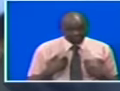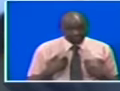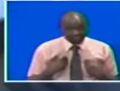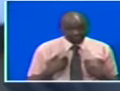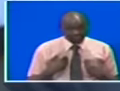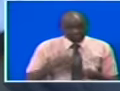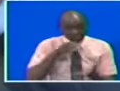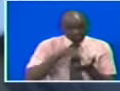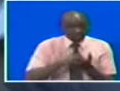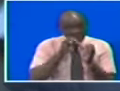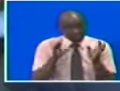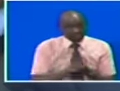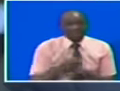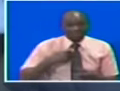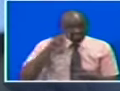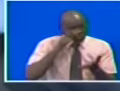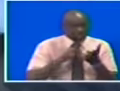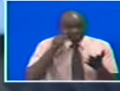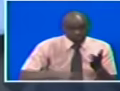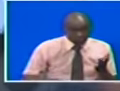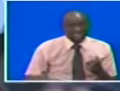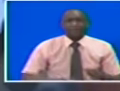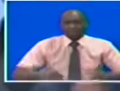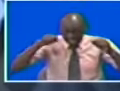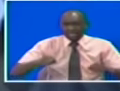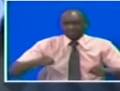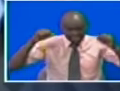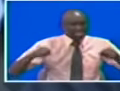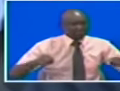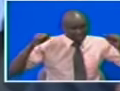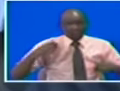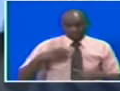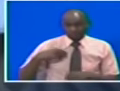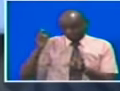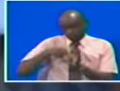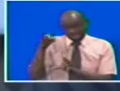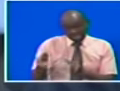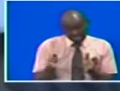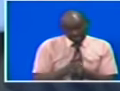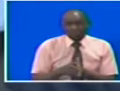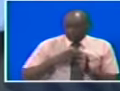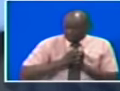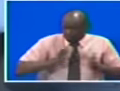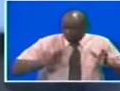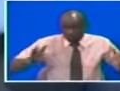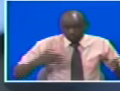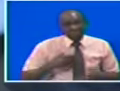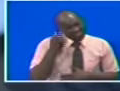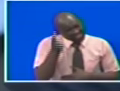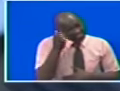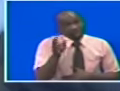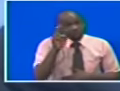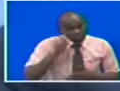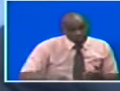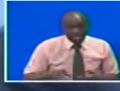the situation. Let me recognize some of the senior people who are joining the party. As I said, is growing in leaps and bounds. Pale pale